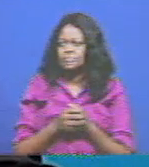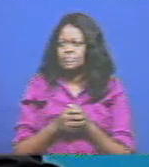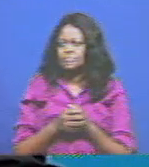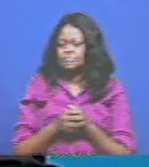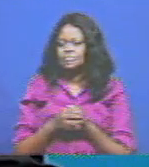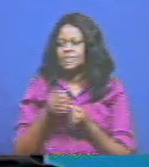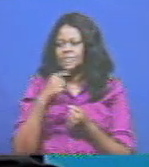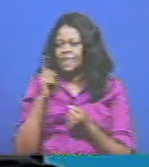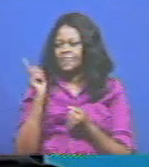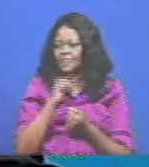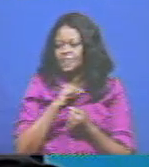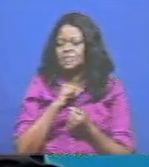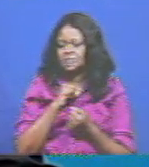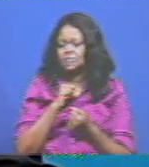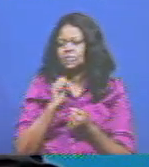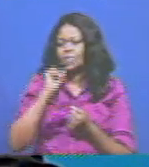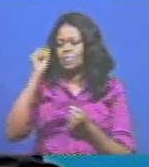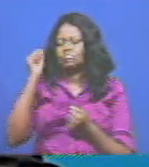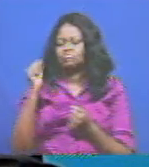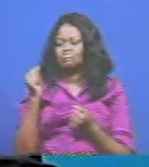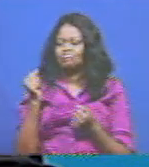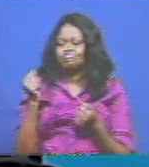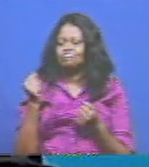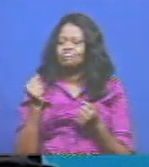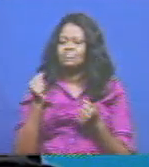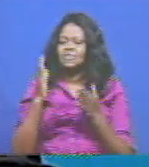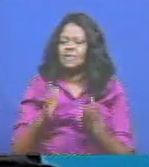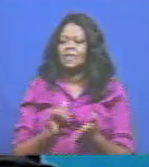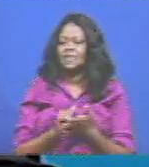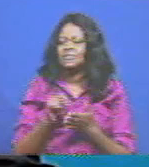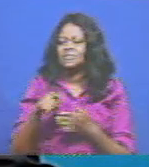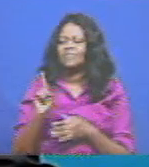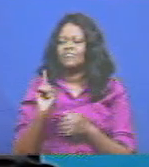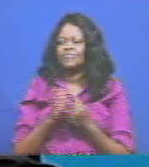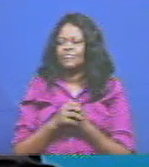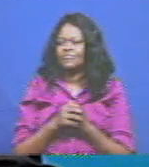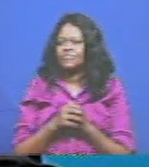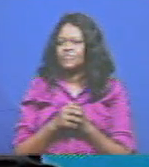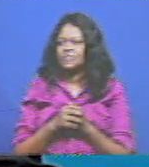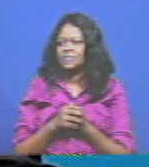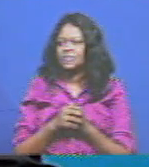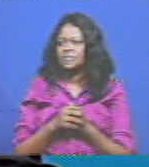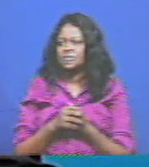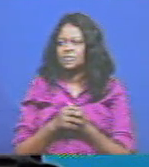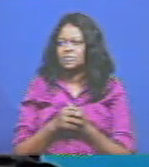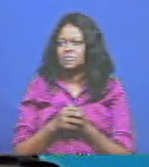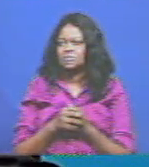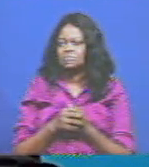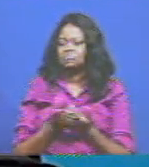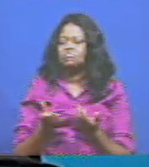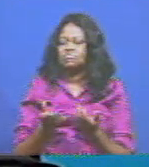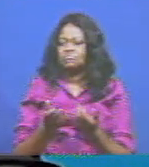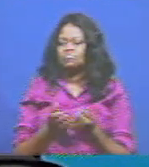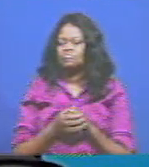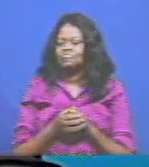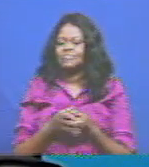made it known to his political distractors and even supporters that he will not stand for unkempt work, and also